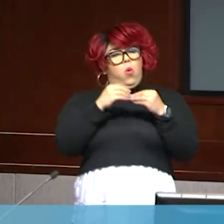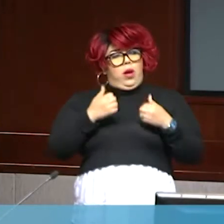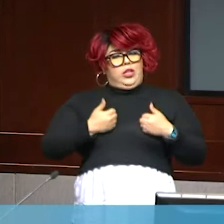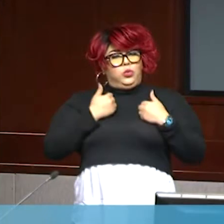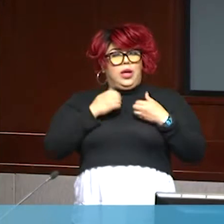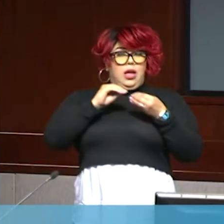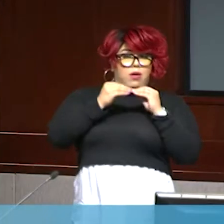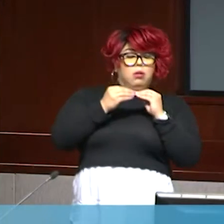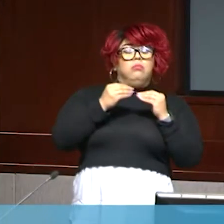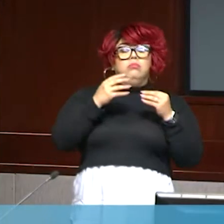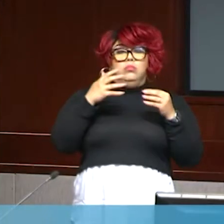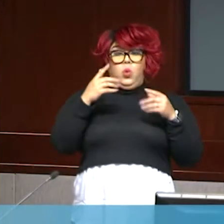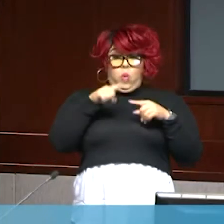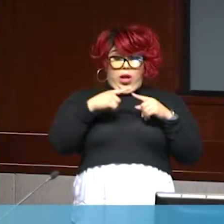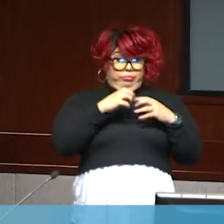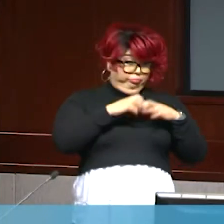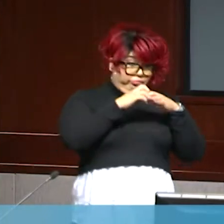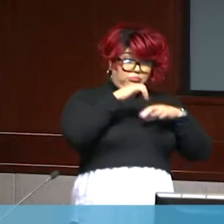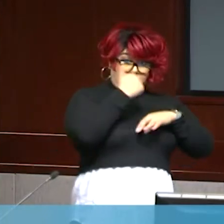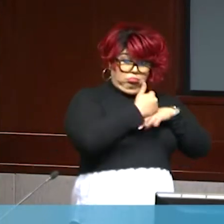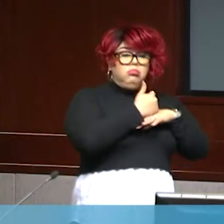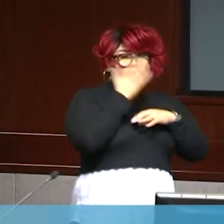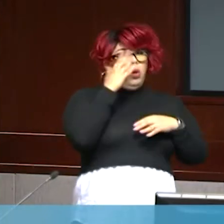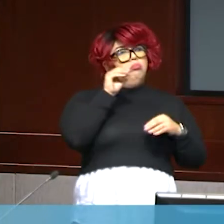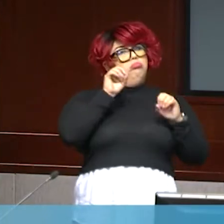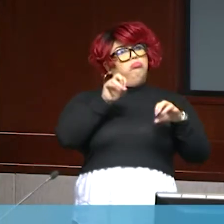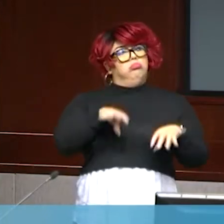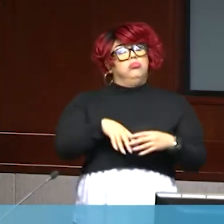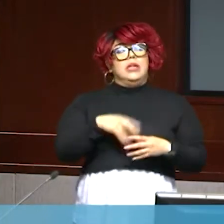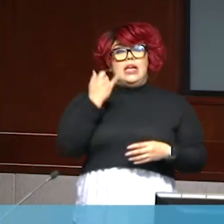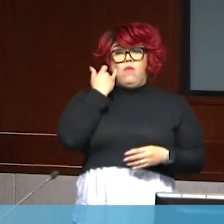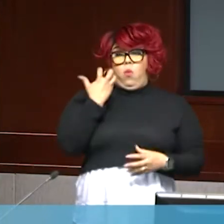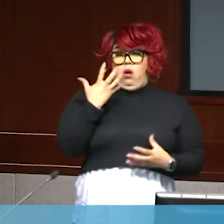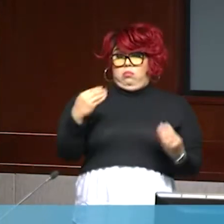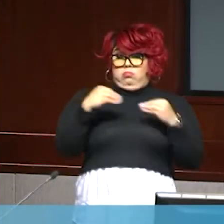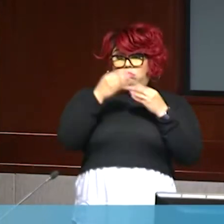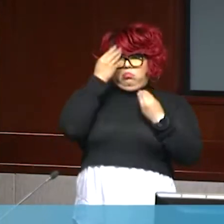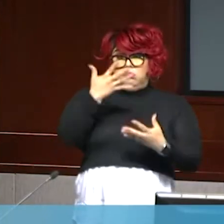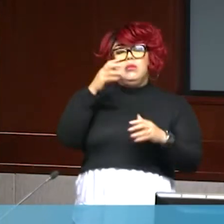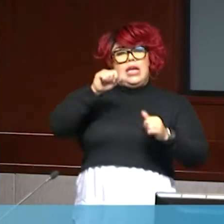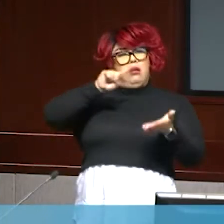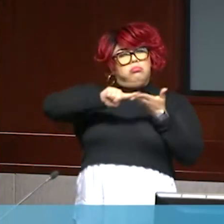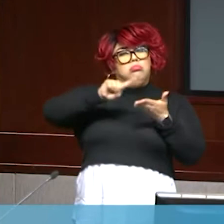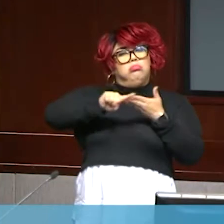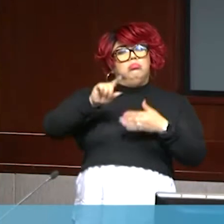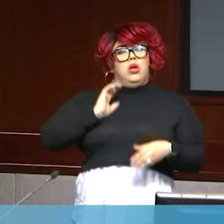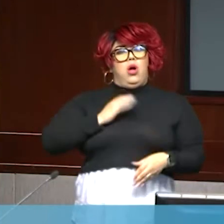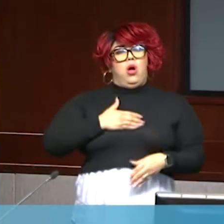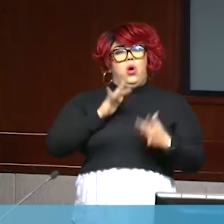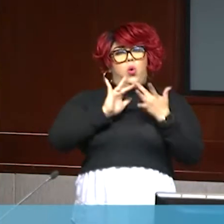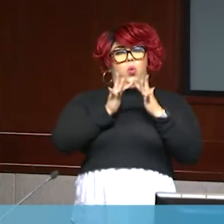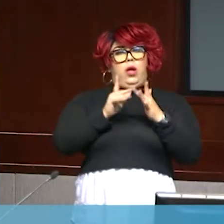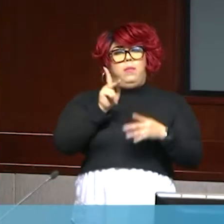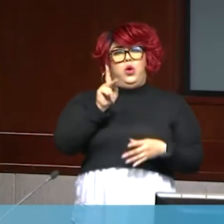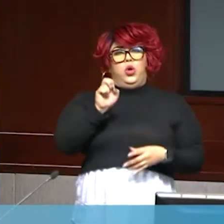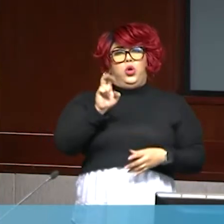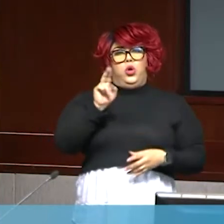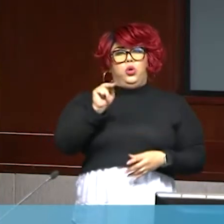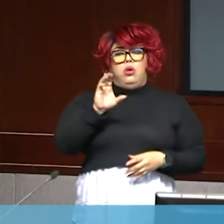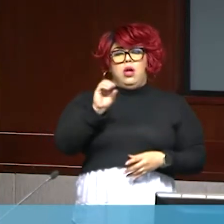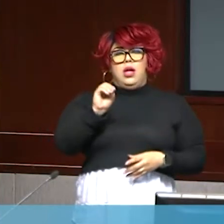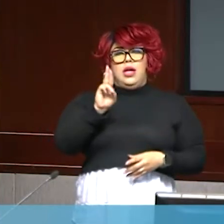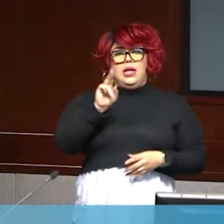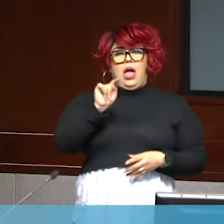contracts that have been finalized. If you want more information about those, you can find them on our website at kerncounty.com. There's a big button on the front that